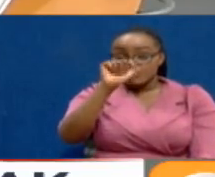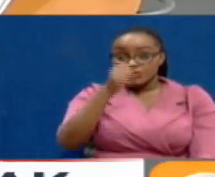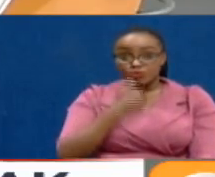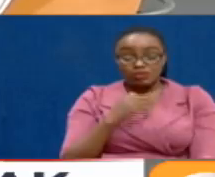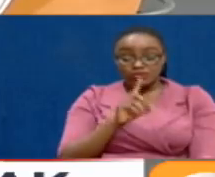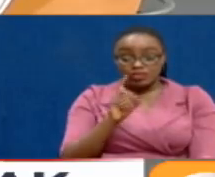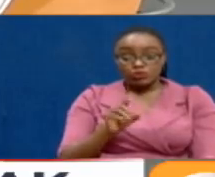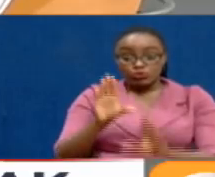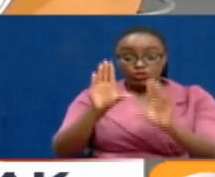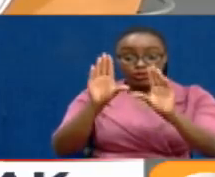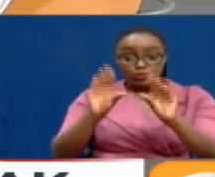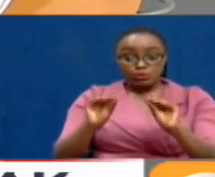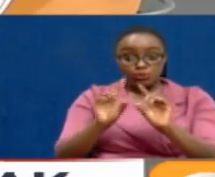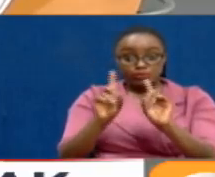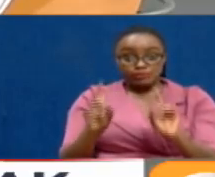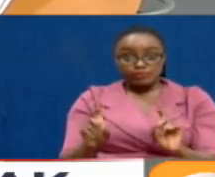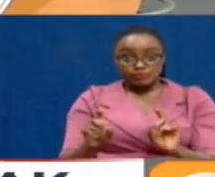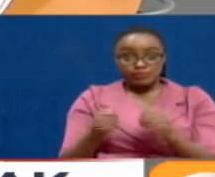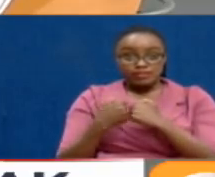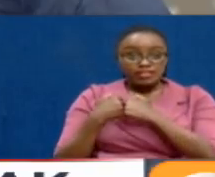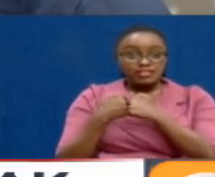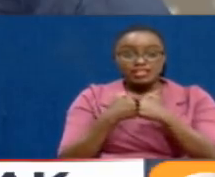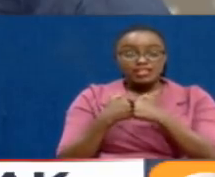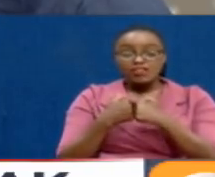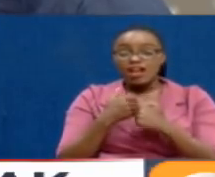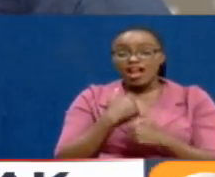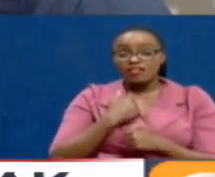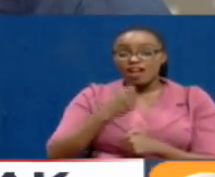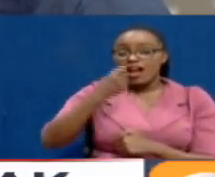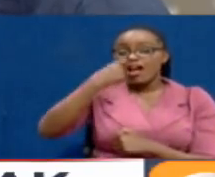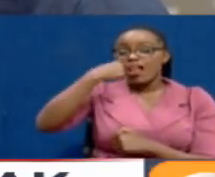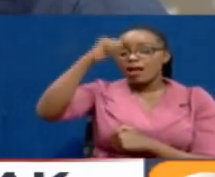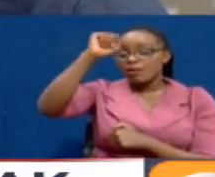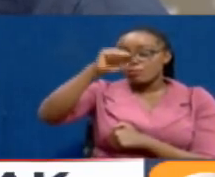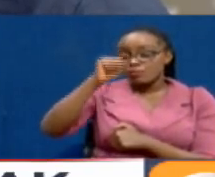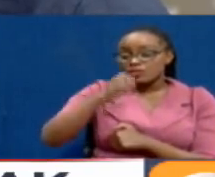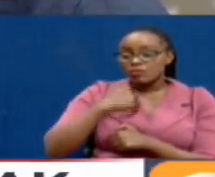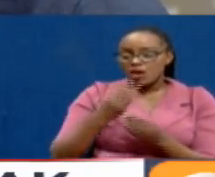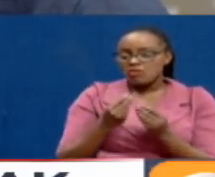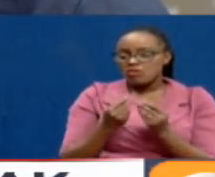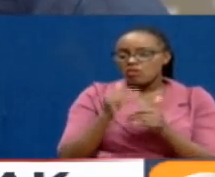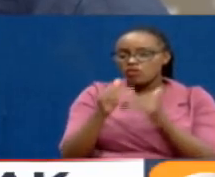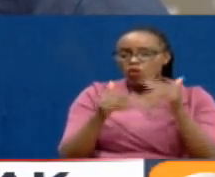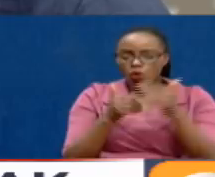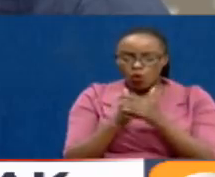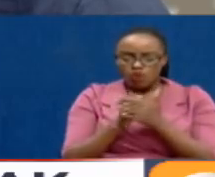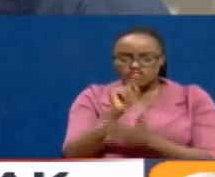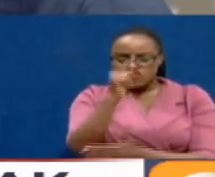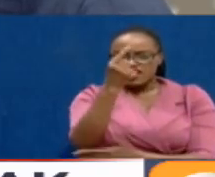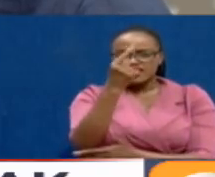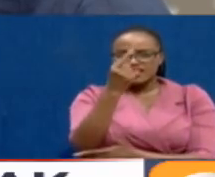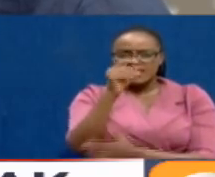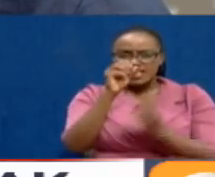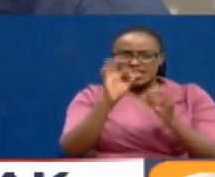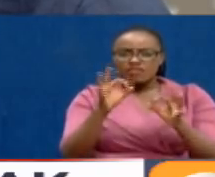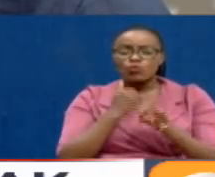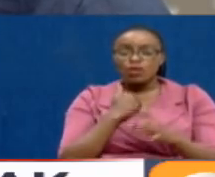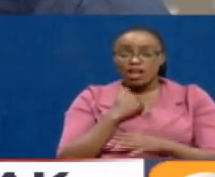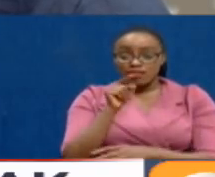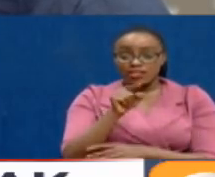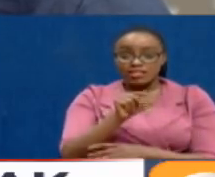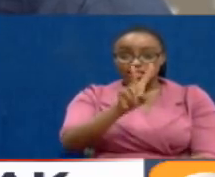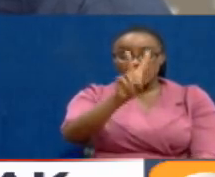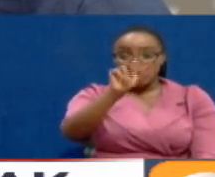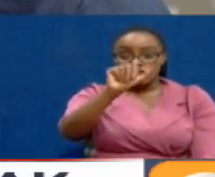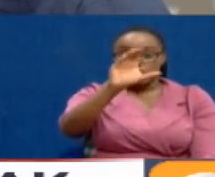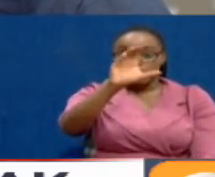mutates? The challenge will be in getting a vaccine that can cover all the variants first. And if you do get one,